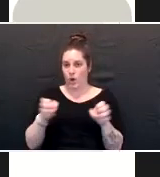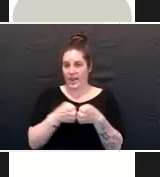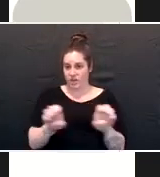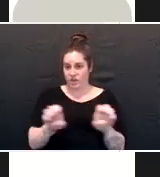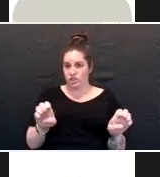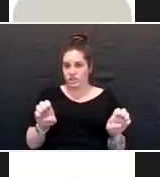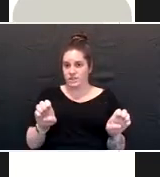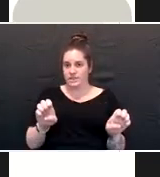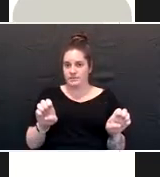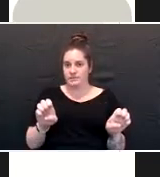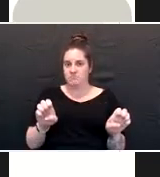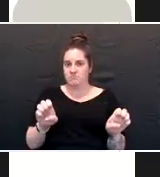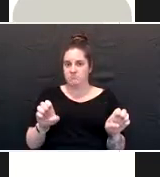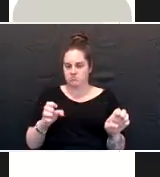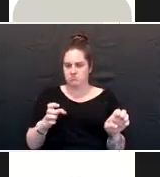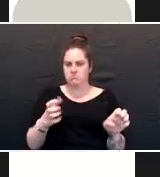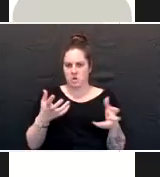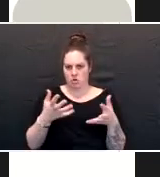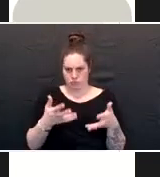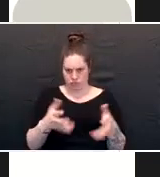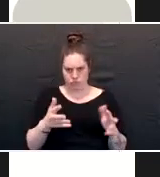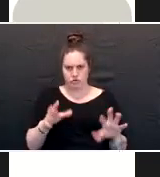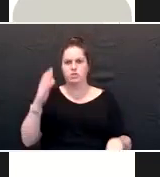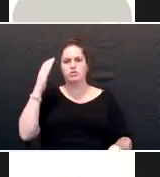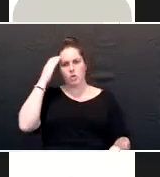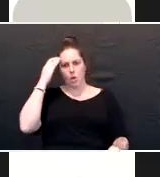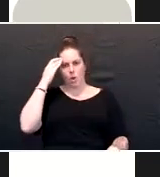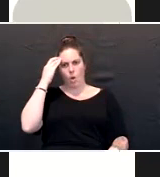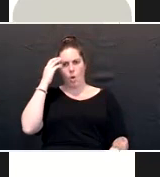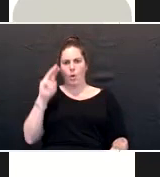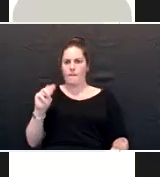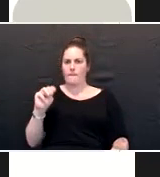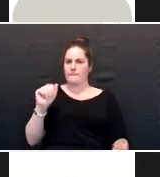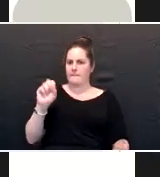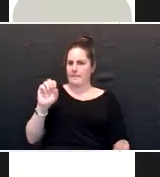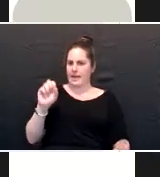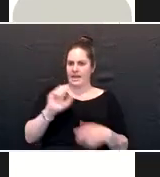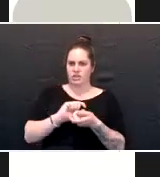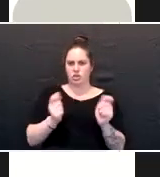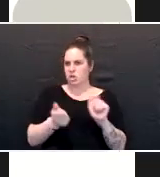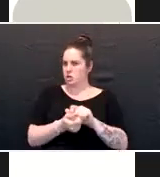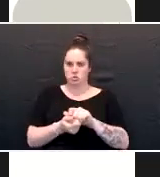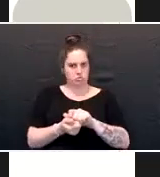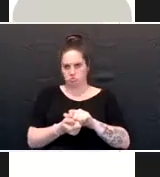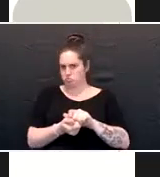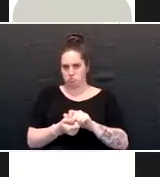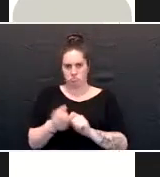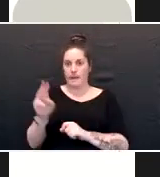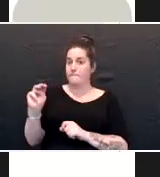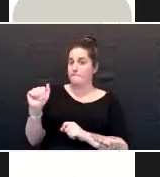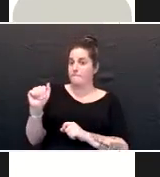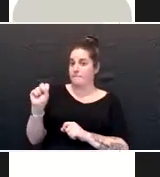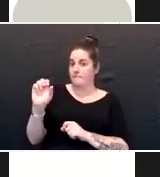we know that we're not dealing with systems where the mass is changing. And remember, mass is the same no matter where you